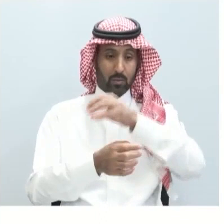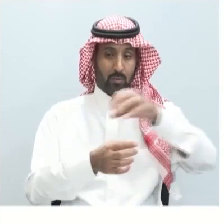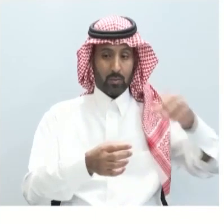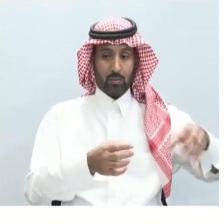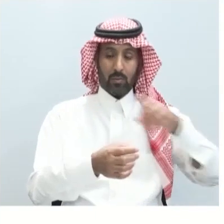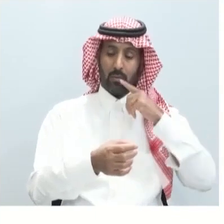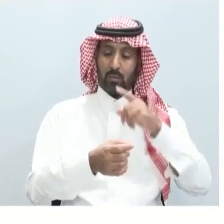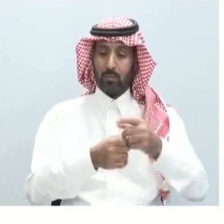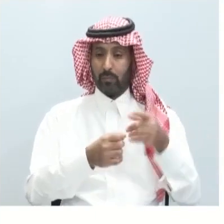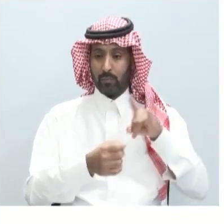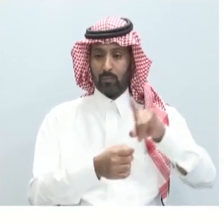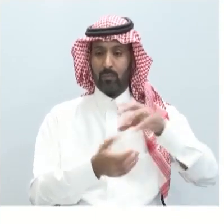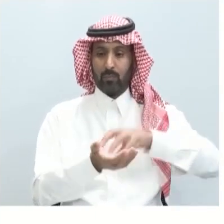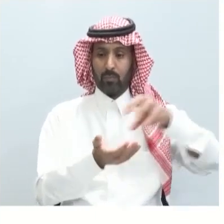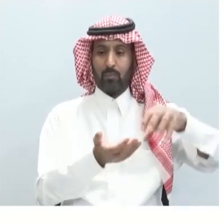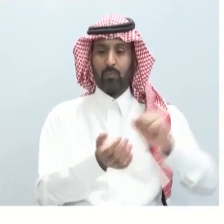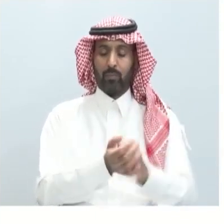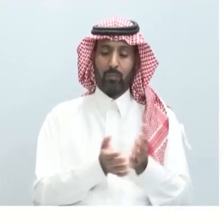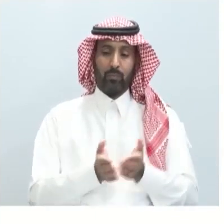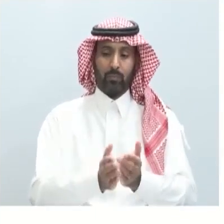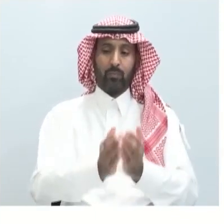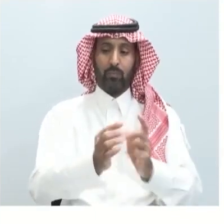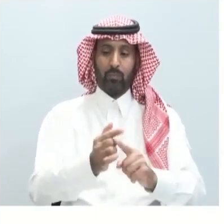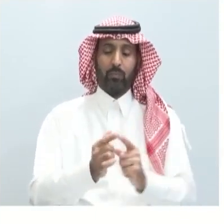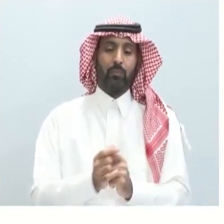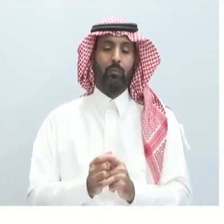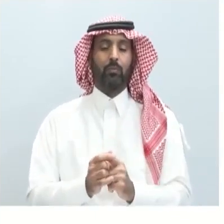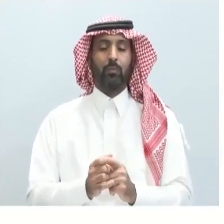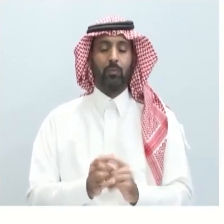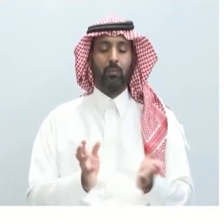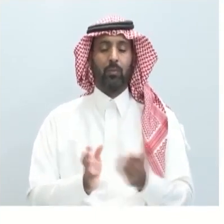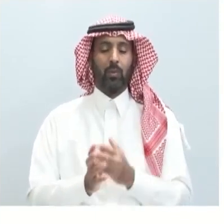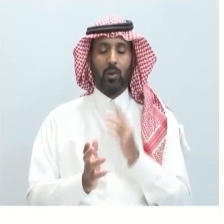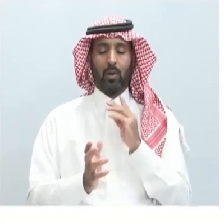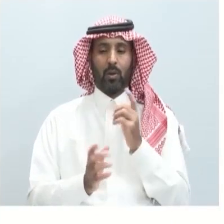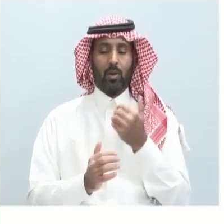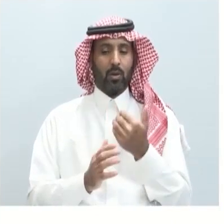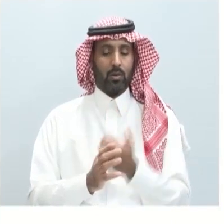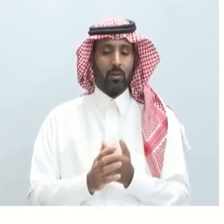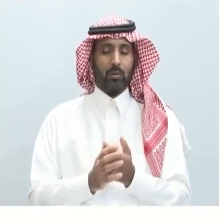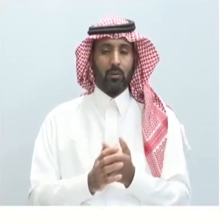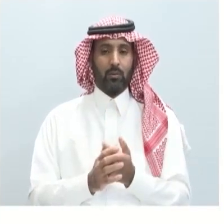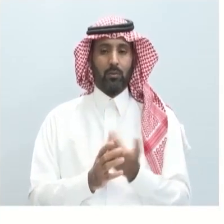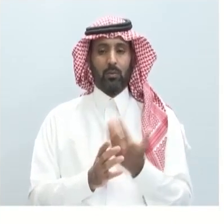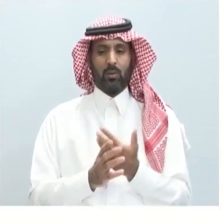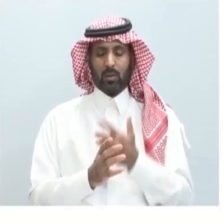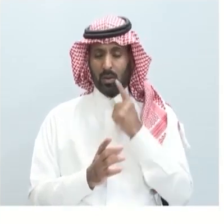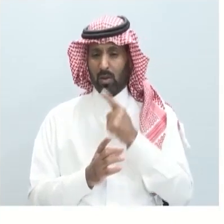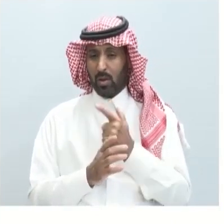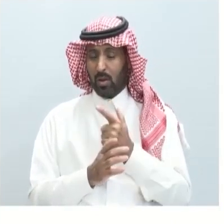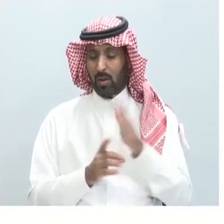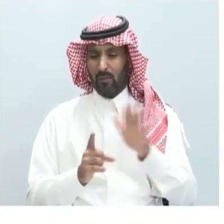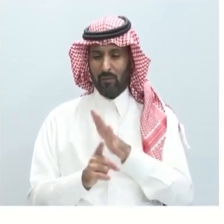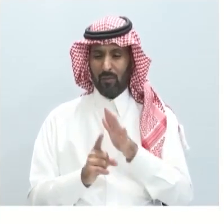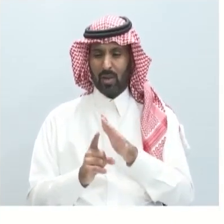and transport hub. Which factors will affect investment opportunities? Which factors